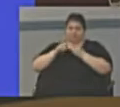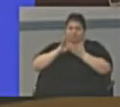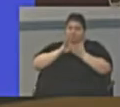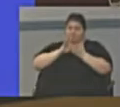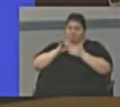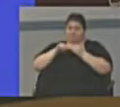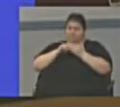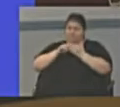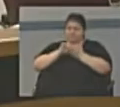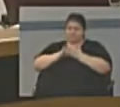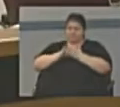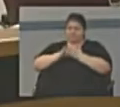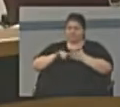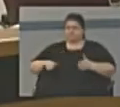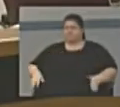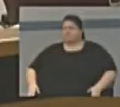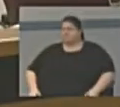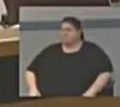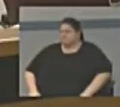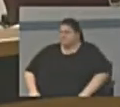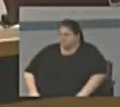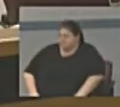Is there anyone wishing to speak?